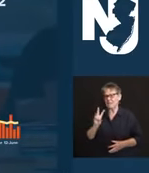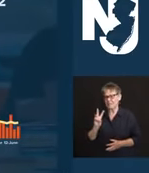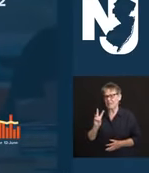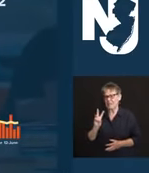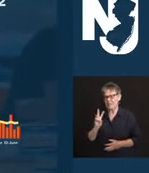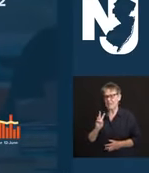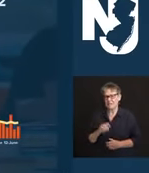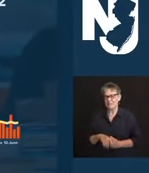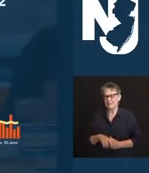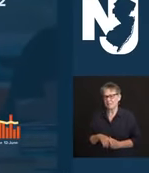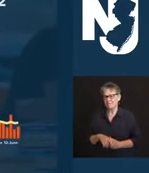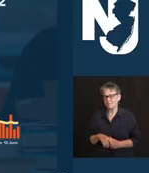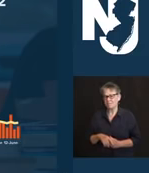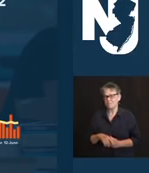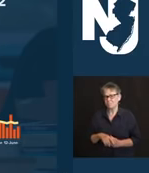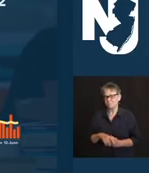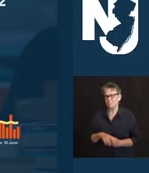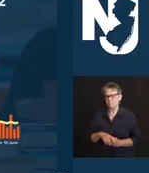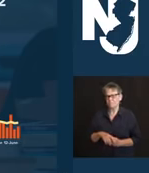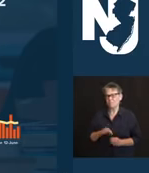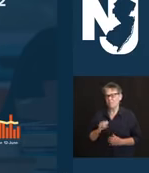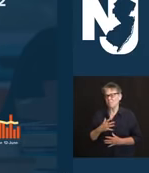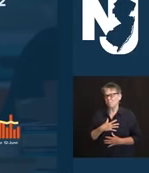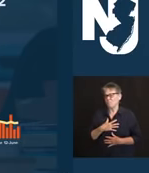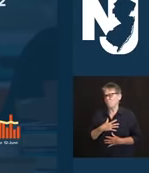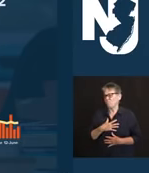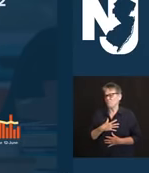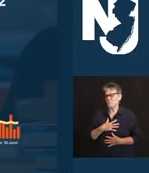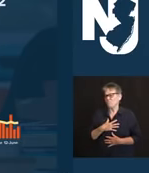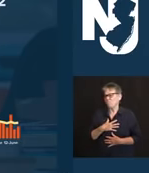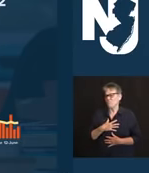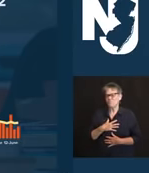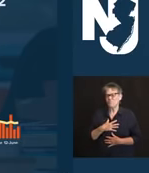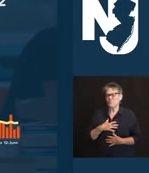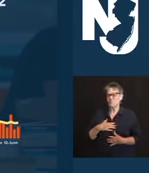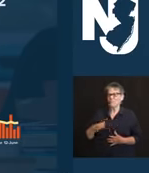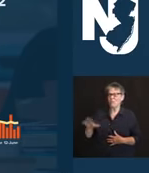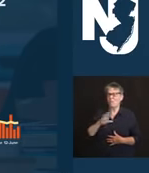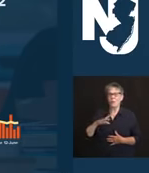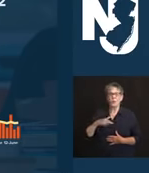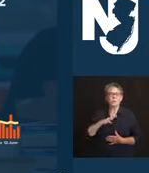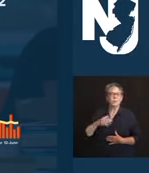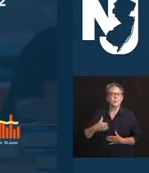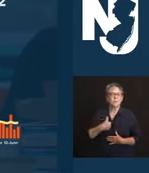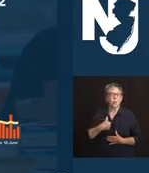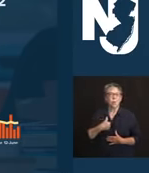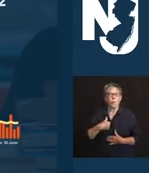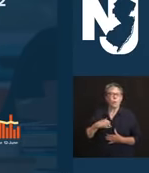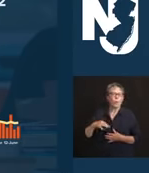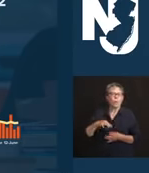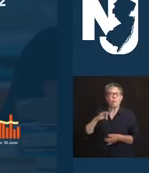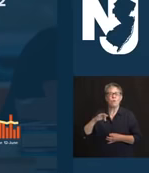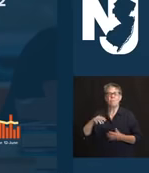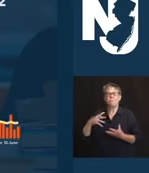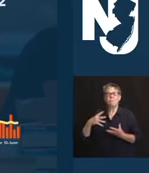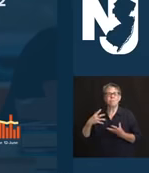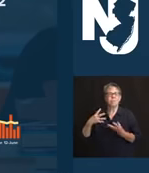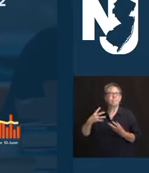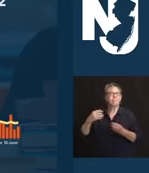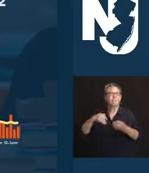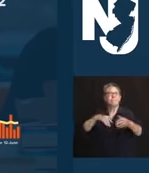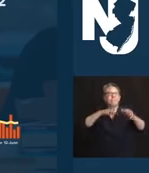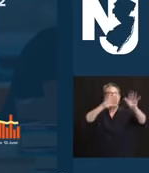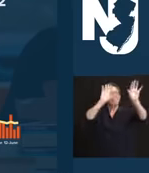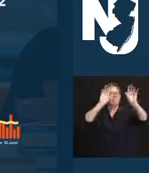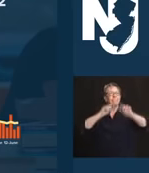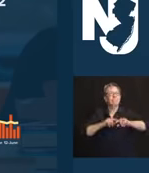12,676 blessed souls in our New Jersey family. On Saturday, we surpassed the death toll that 4 years of fighting in